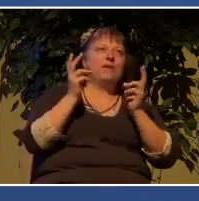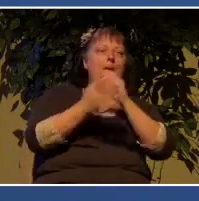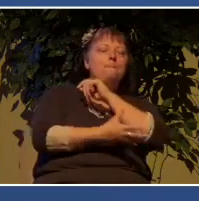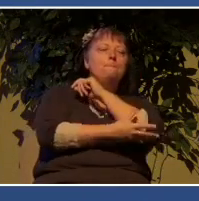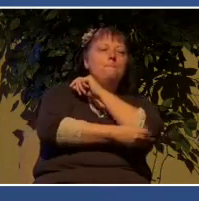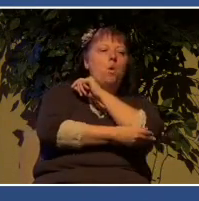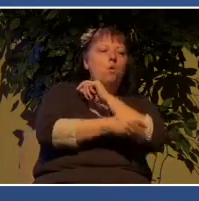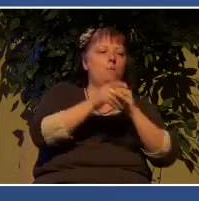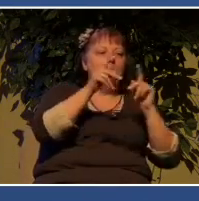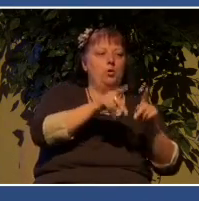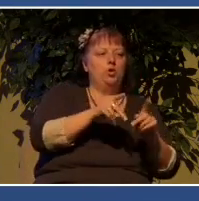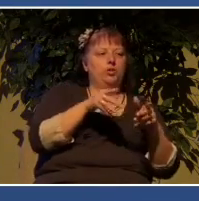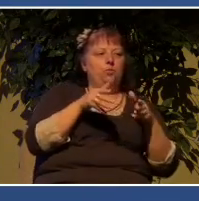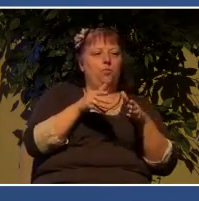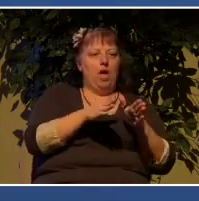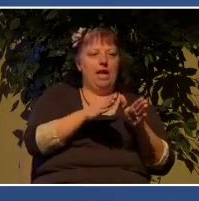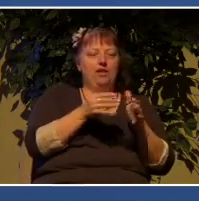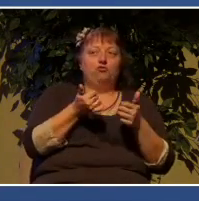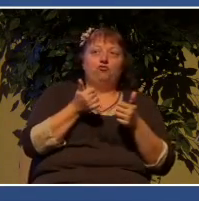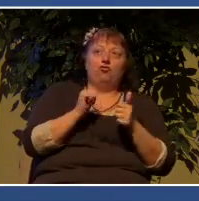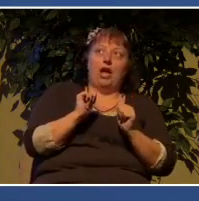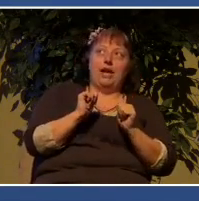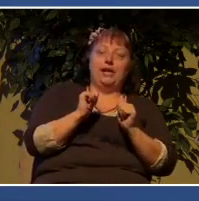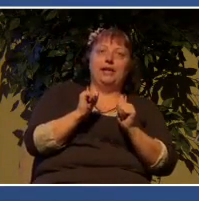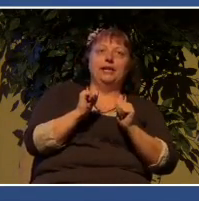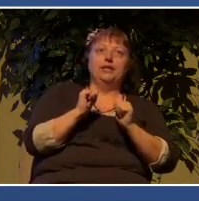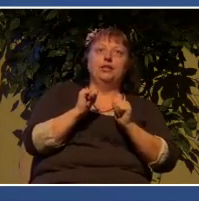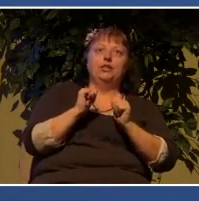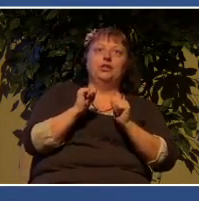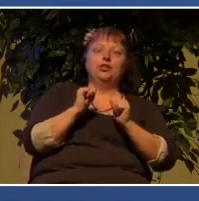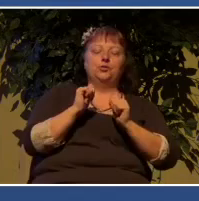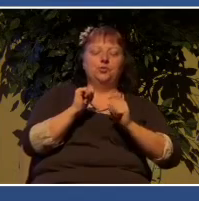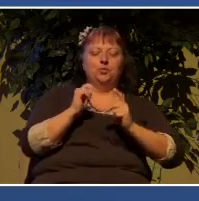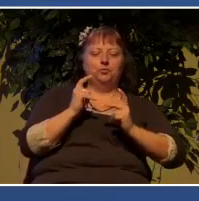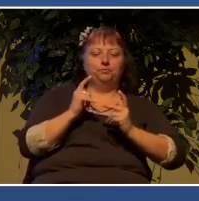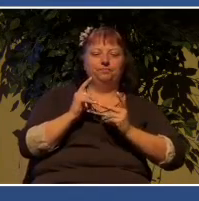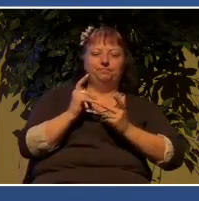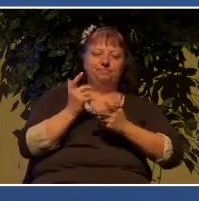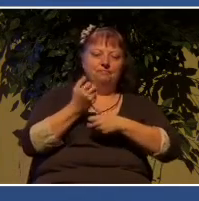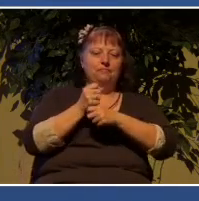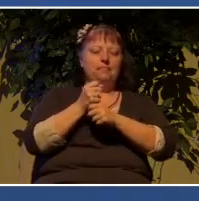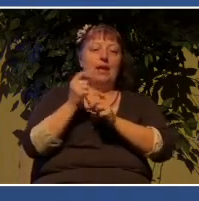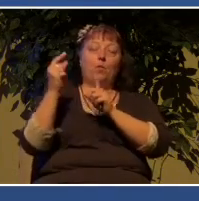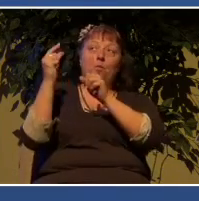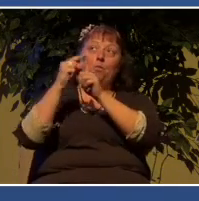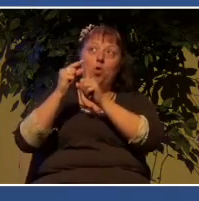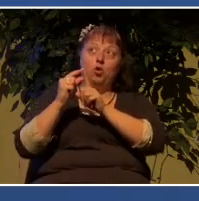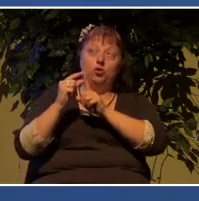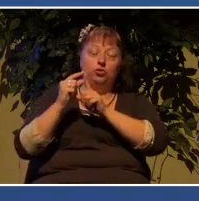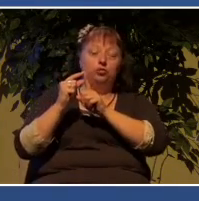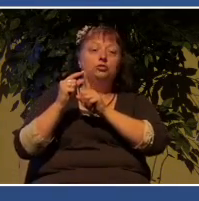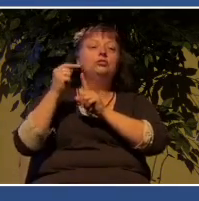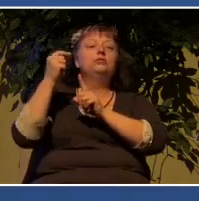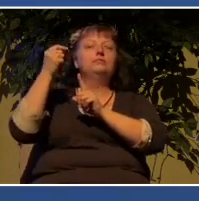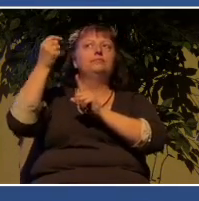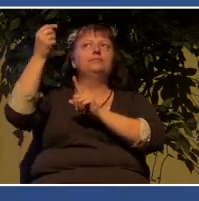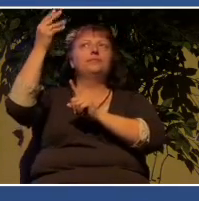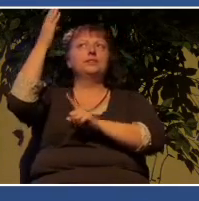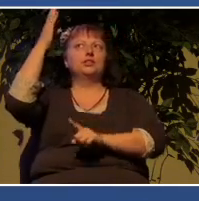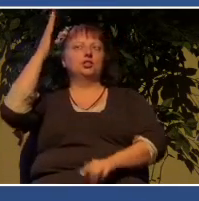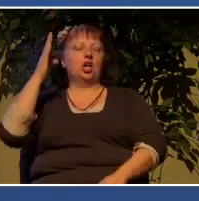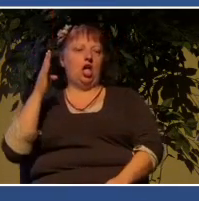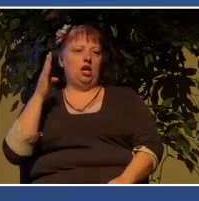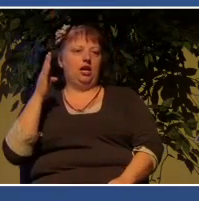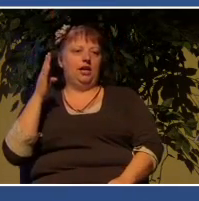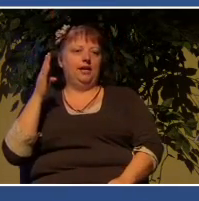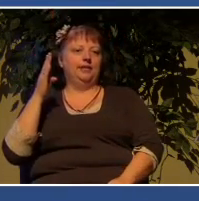way of trying to put into words the realities of the kingdom